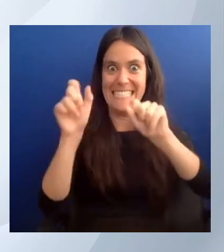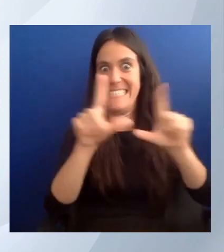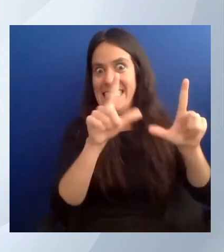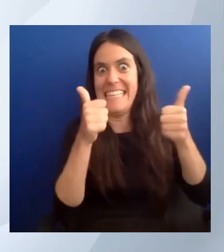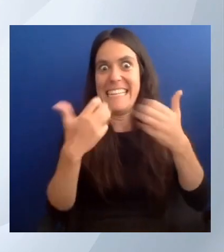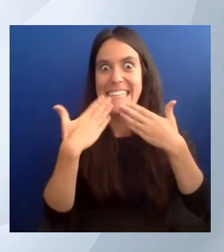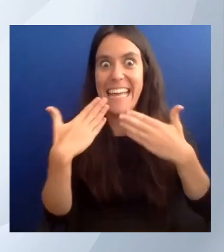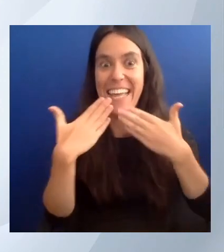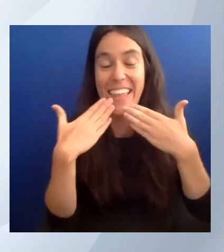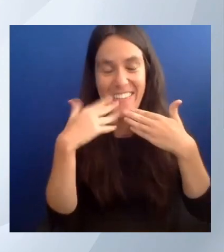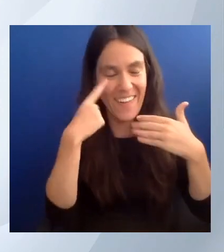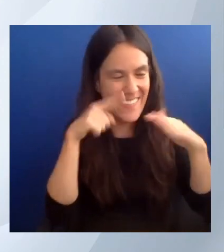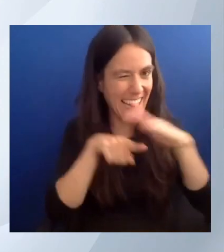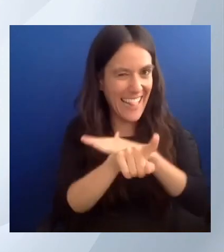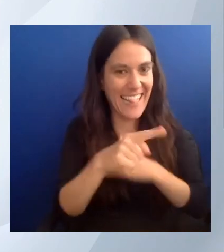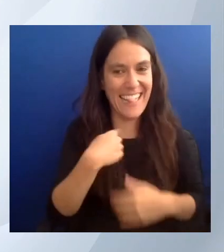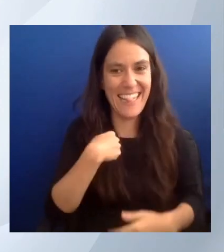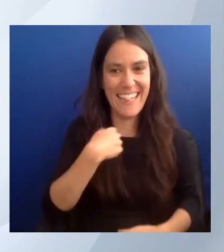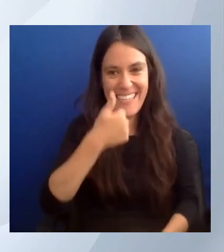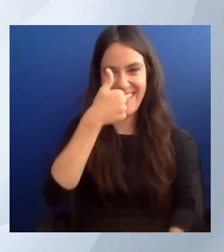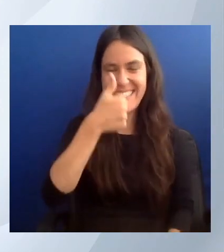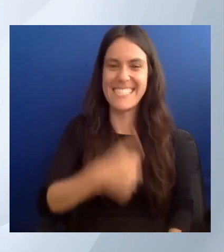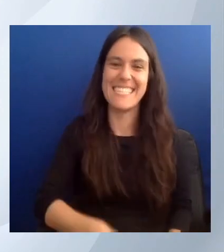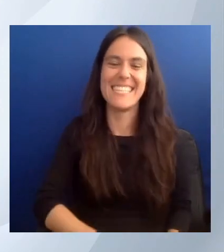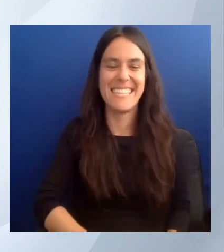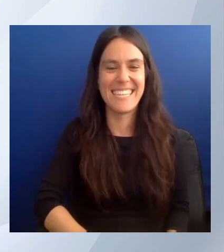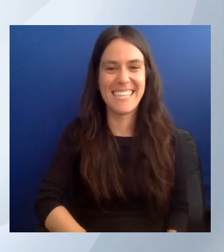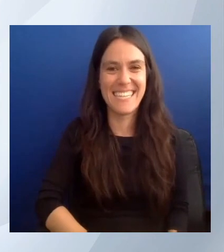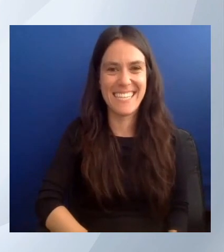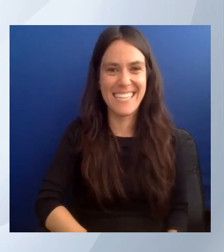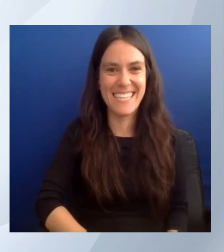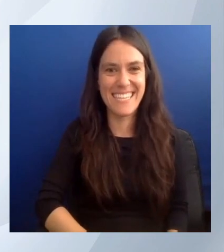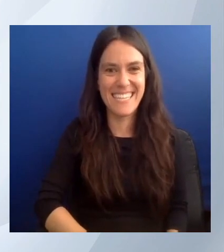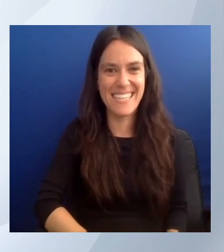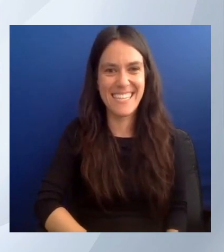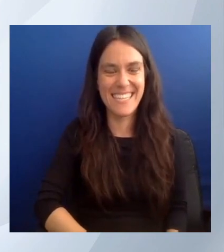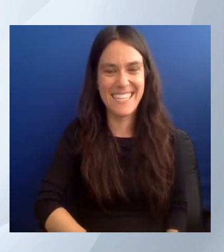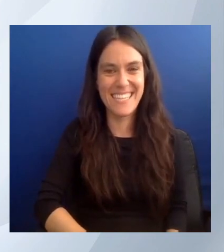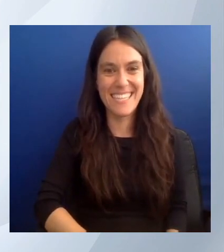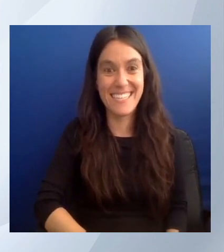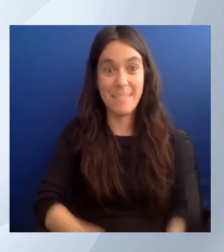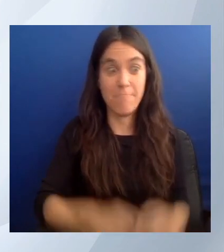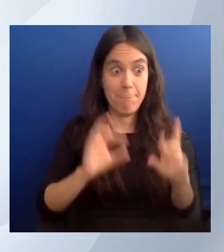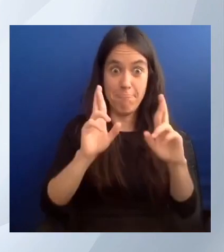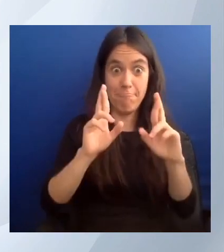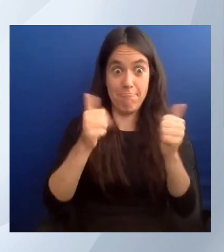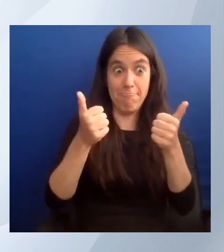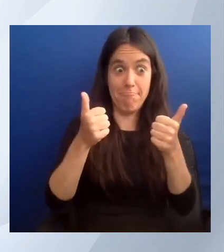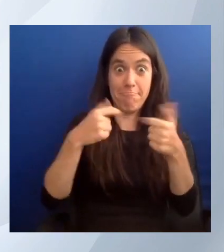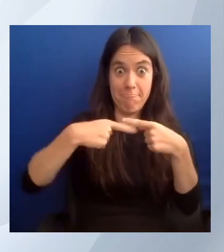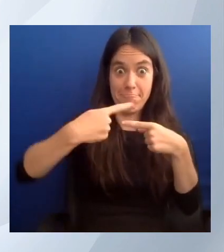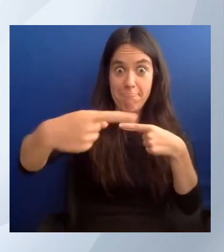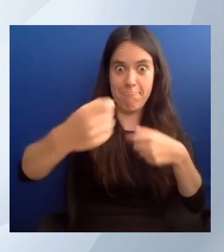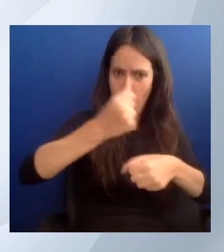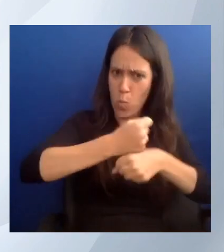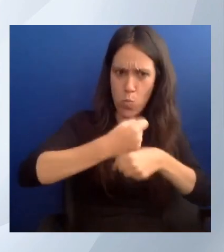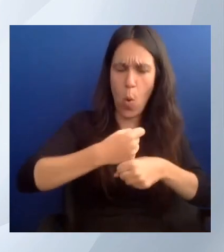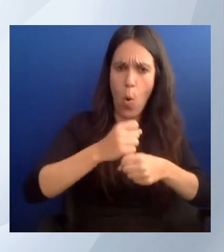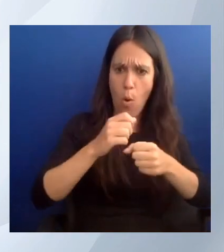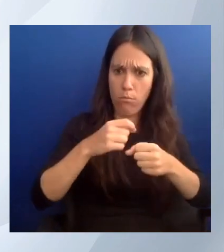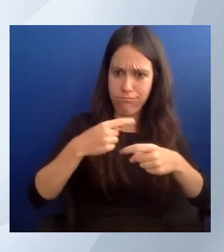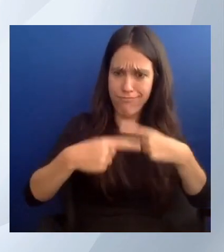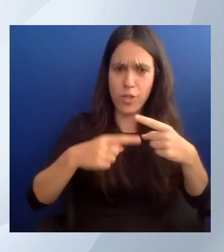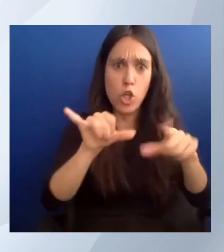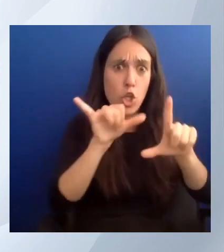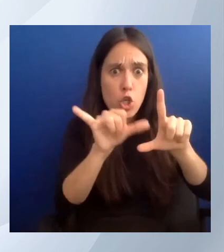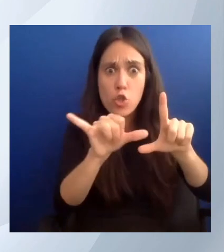you. Yeah. Big Hoovian. So no, please keep it up. I want to see more tutorials of this. So please start your own YouTube channel. I'm